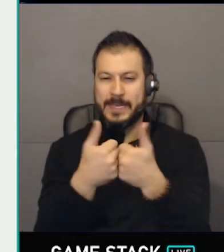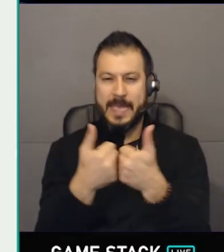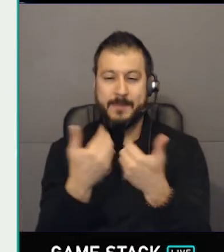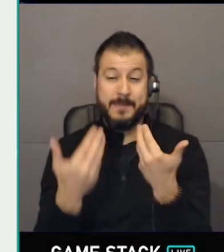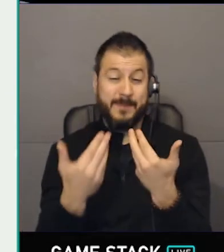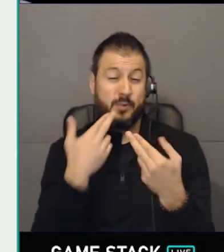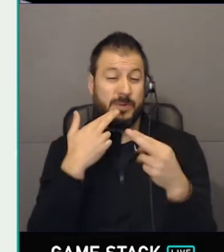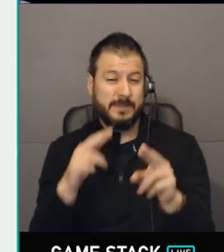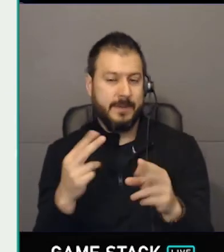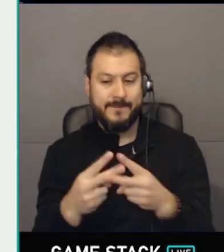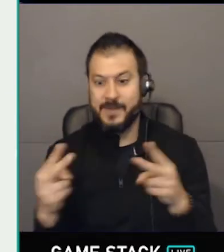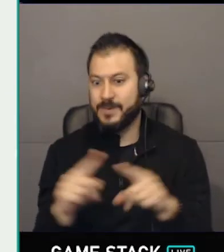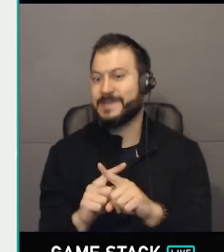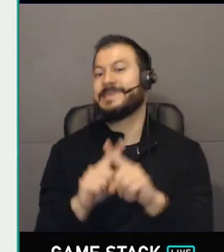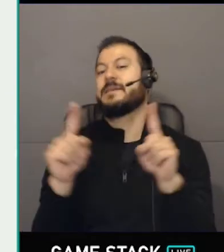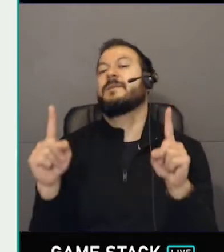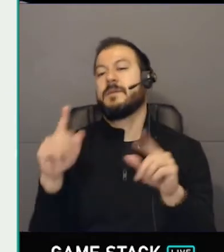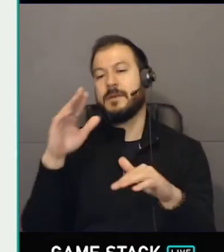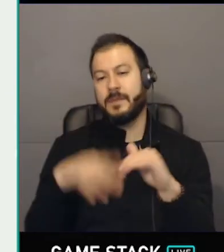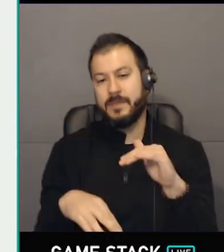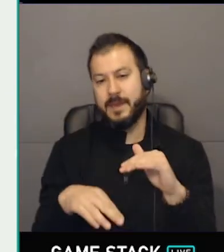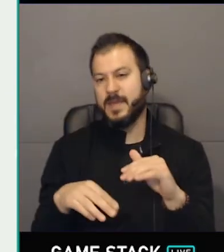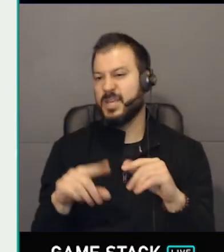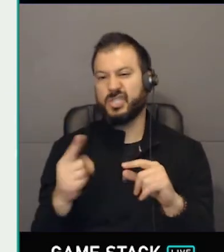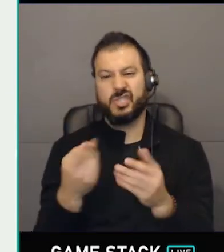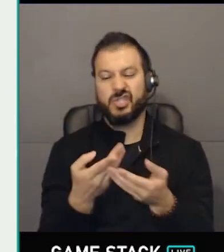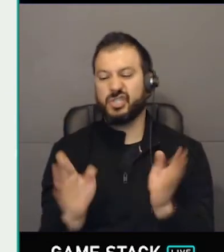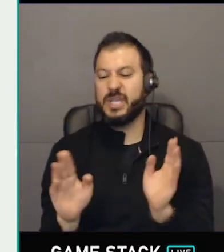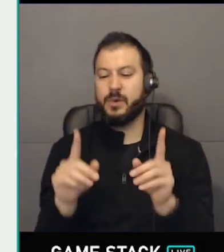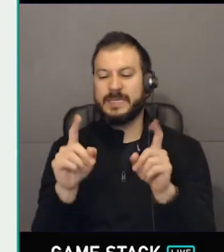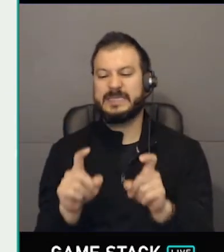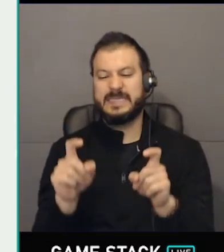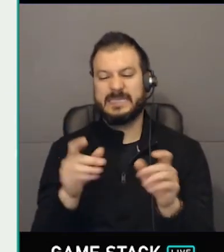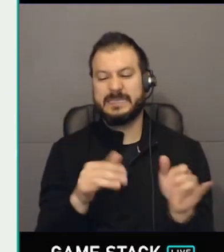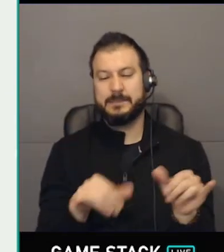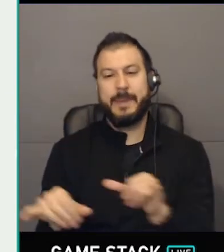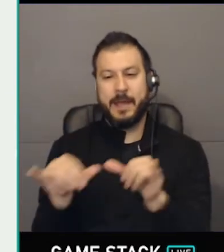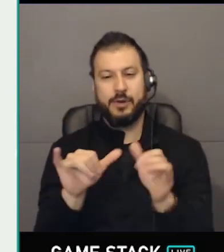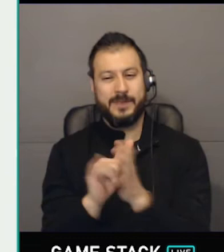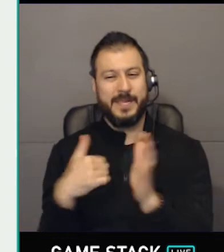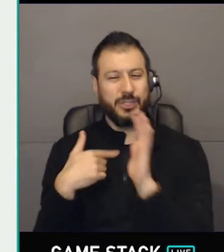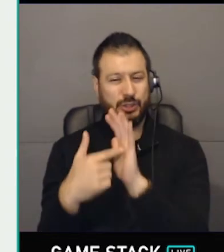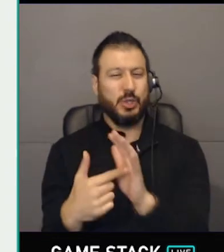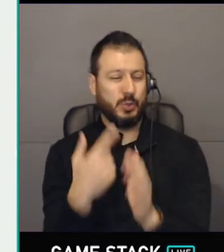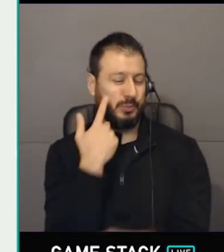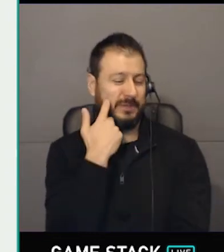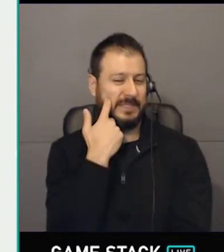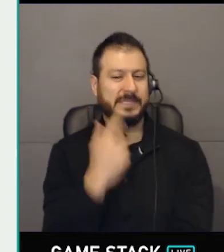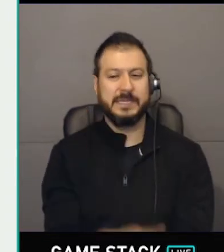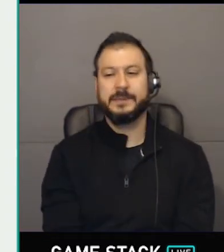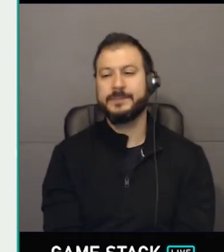very differently than a generic test pattern such as the ones I showed previously.